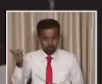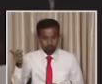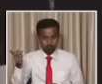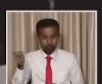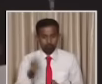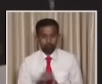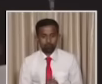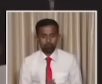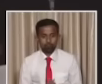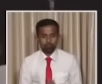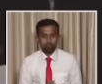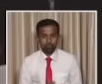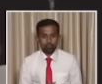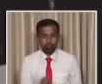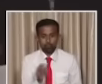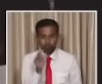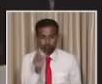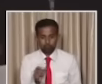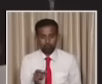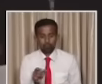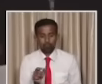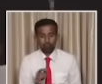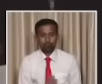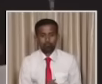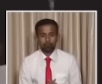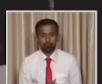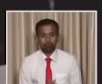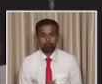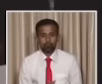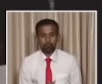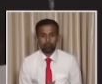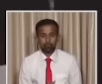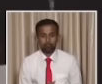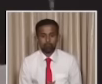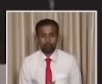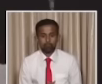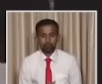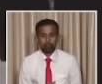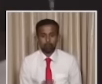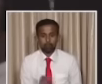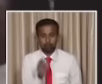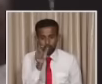no, Mr. Hesha. You didn't even give us space in the youth caucus and you're sitting here and talking to me about